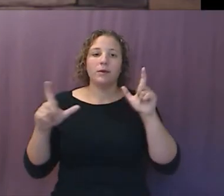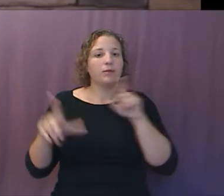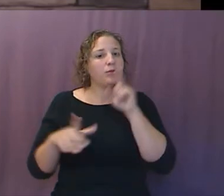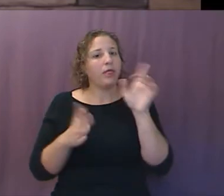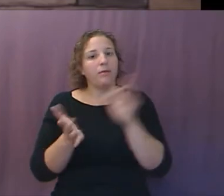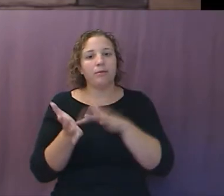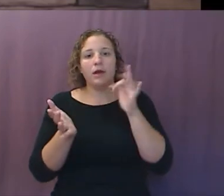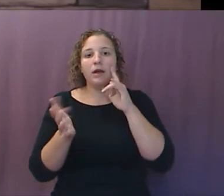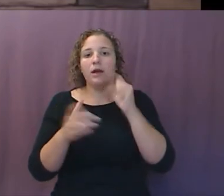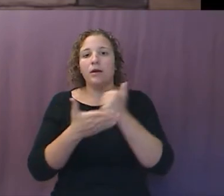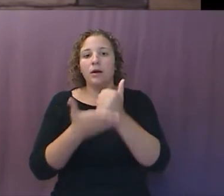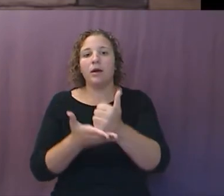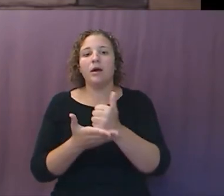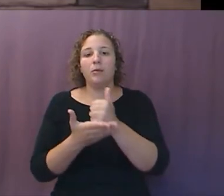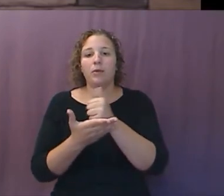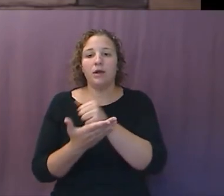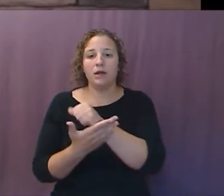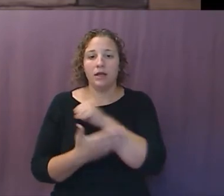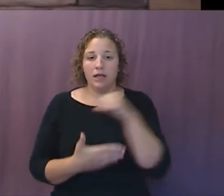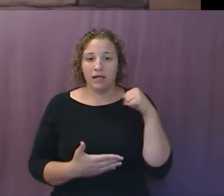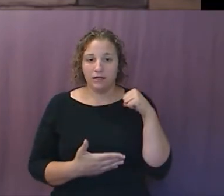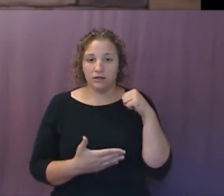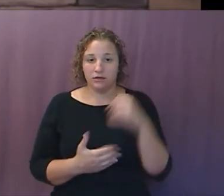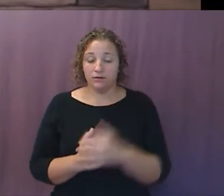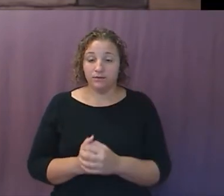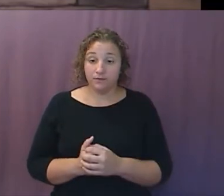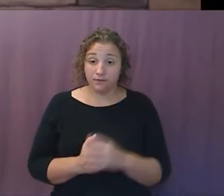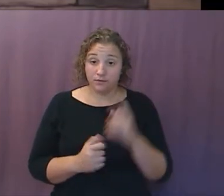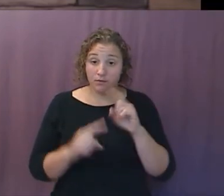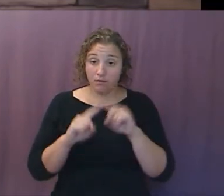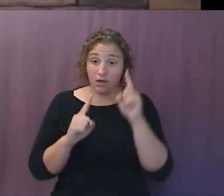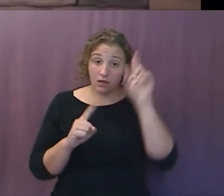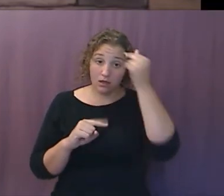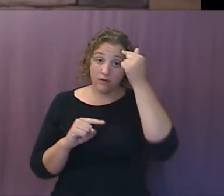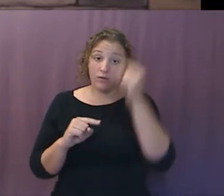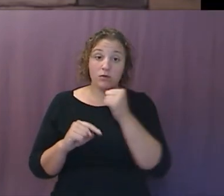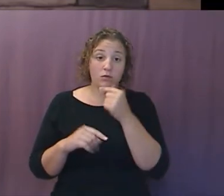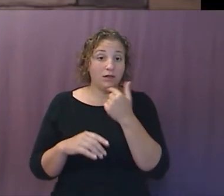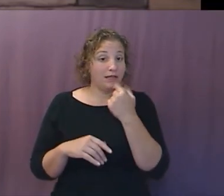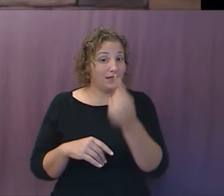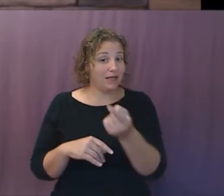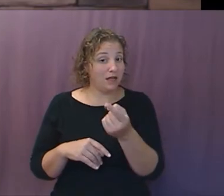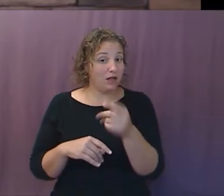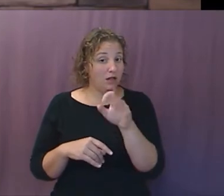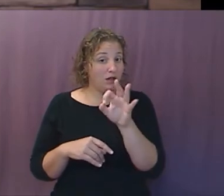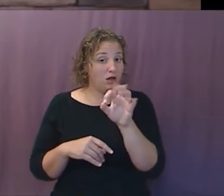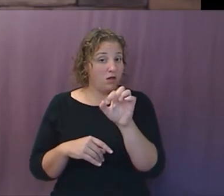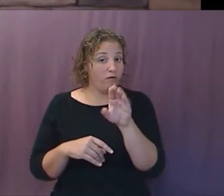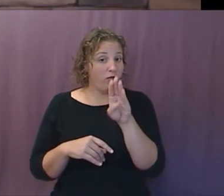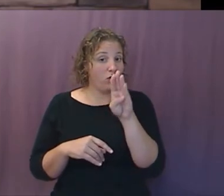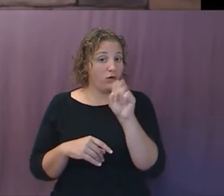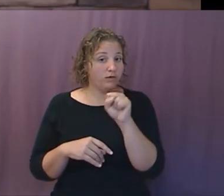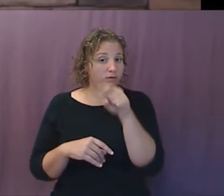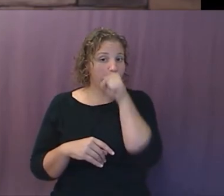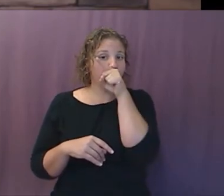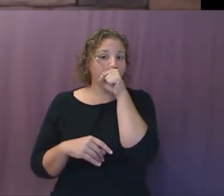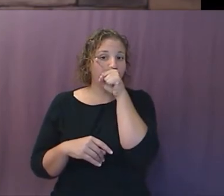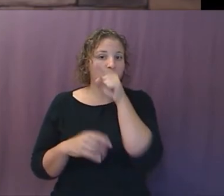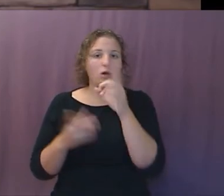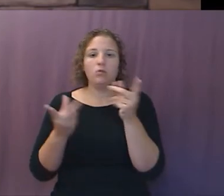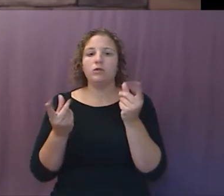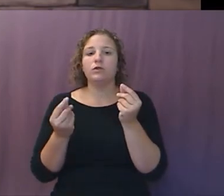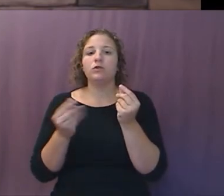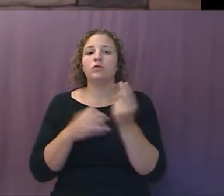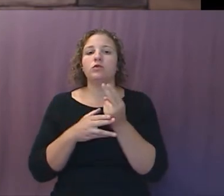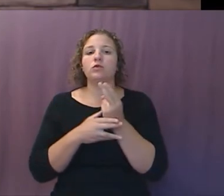agents, though the government wouldn't tell Forbes where or how it's been deployed. So not only is